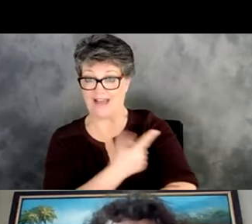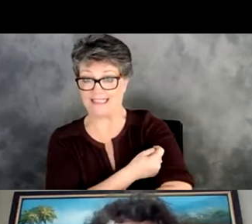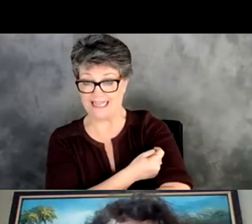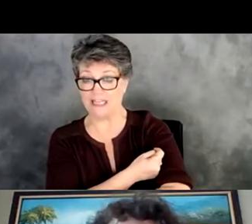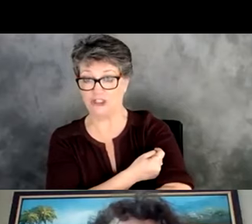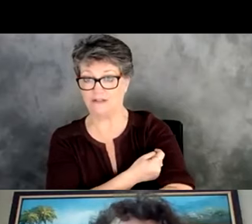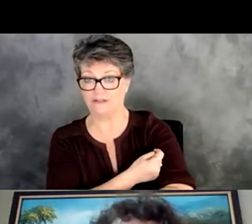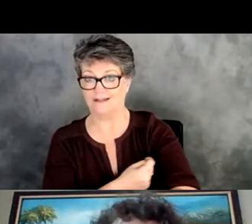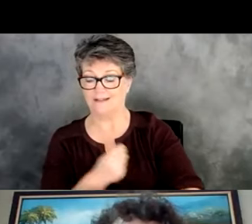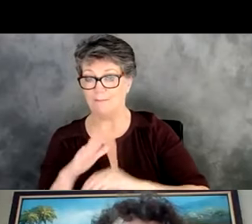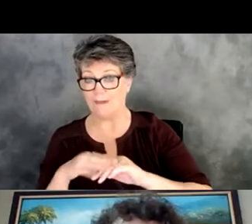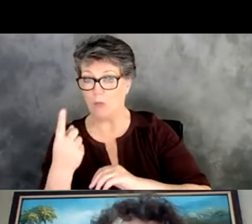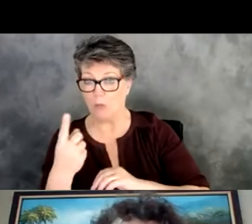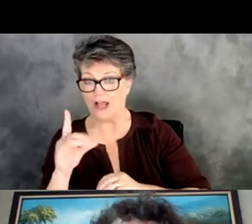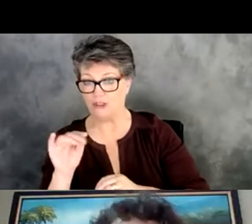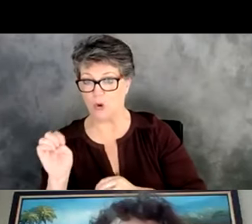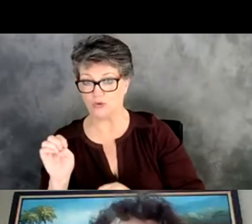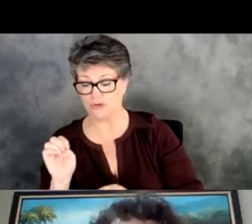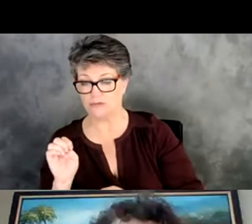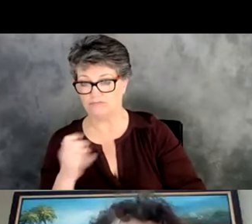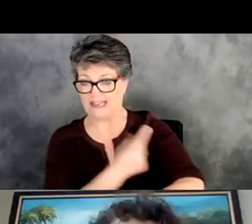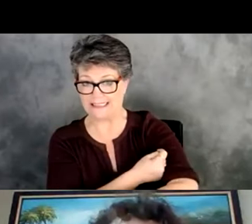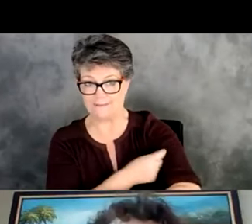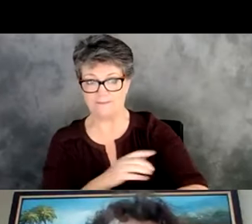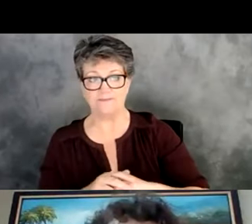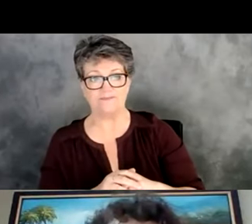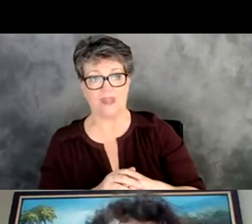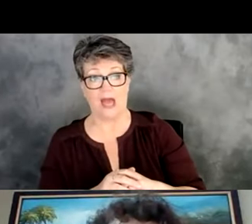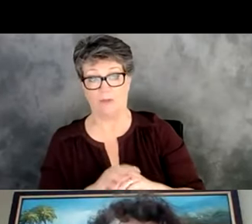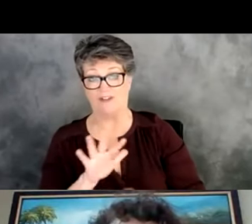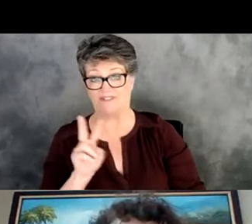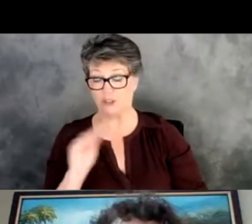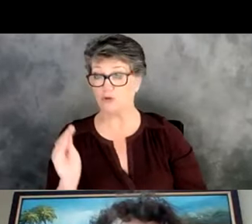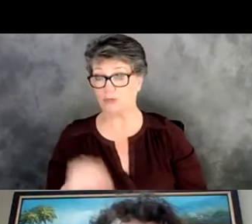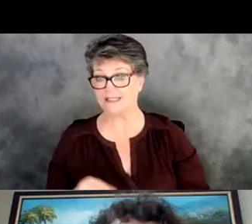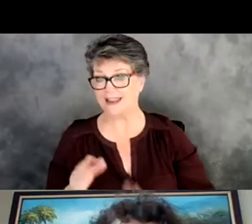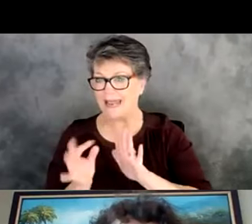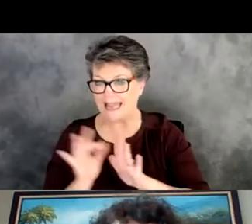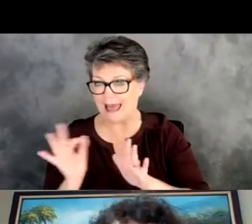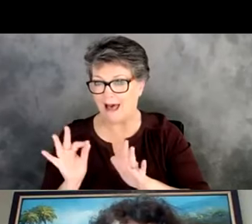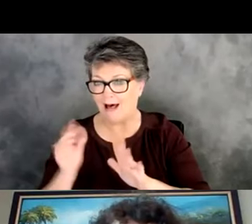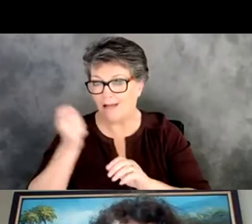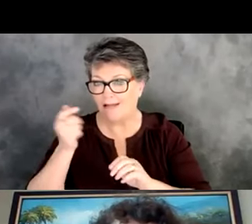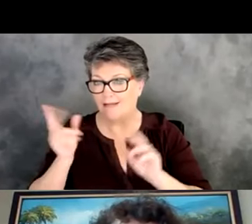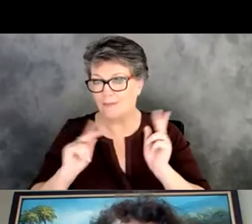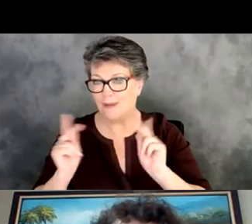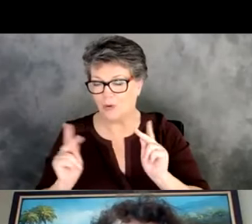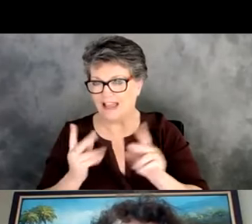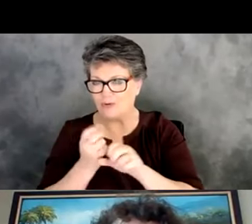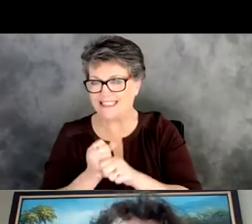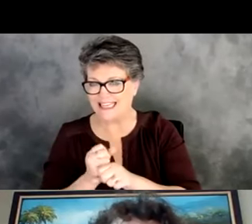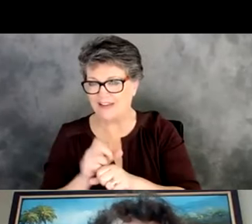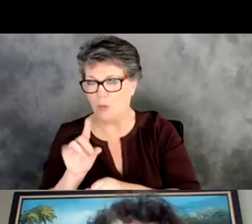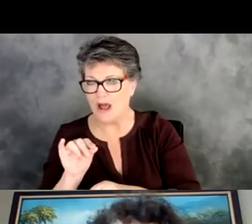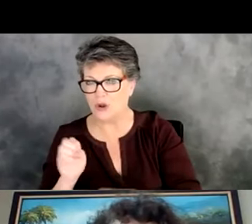have received at least the first dose of the COVID vaccine, but only 52% of Medi-Cal beneficiaries. And